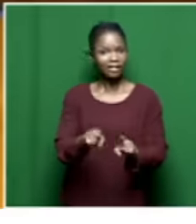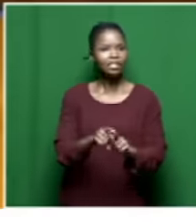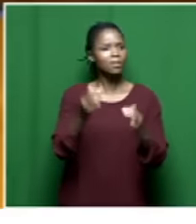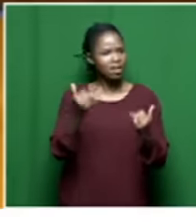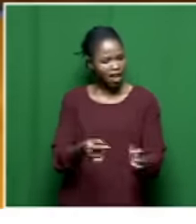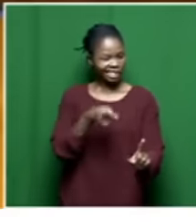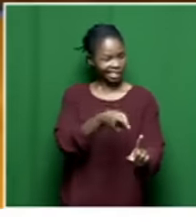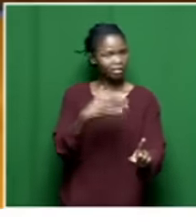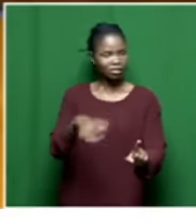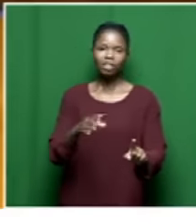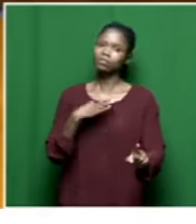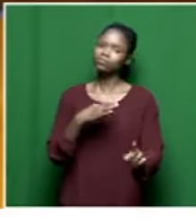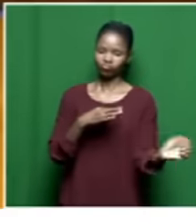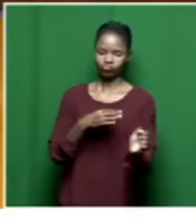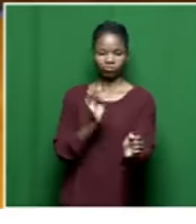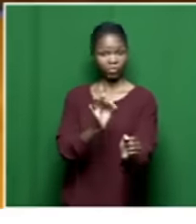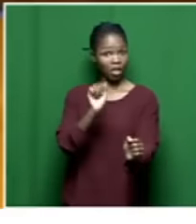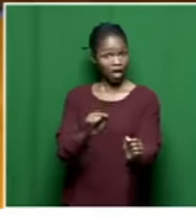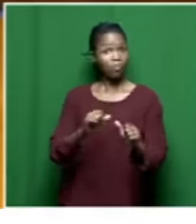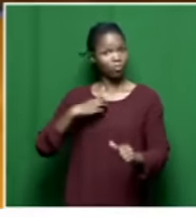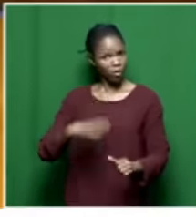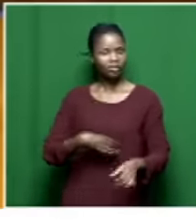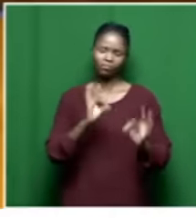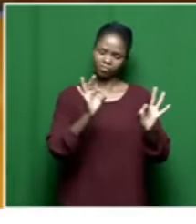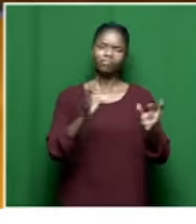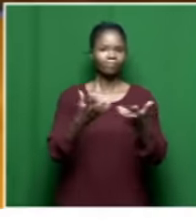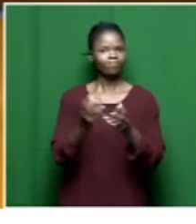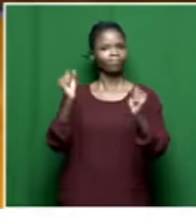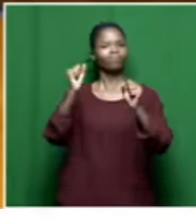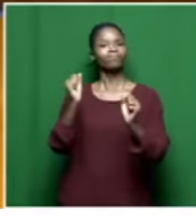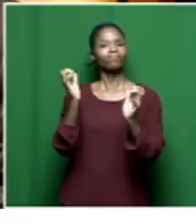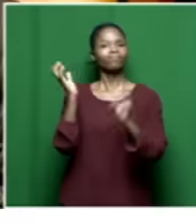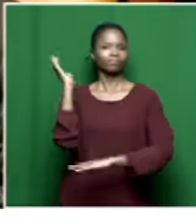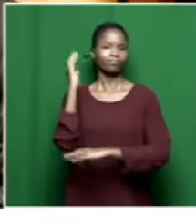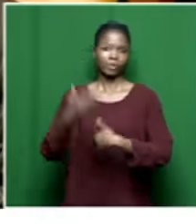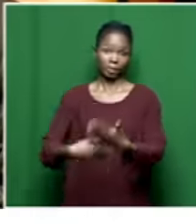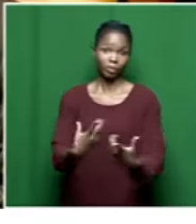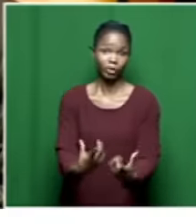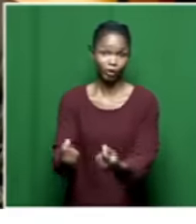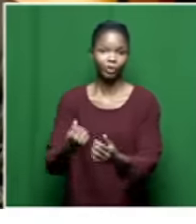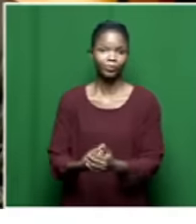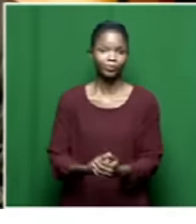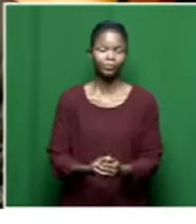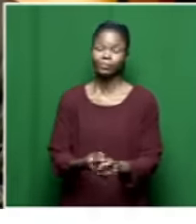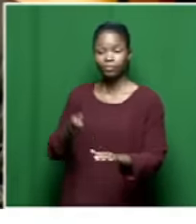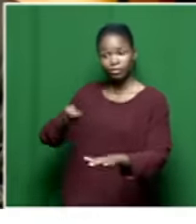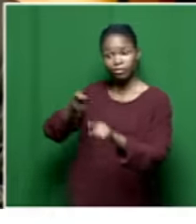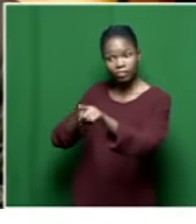you have set is a correct one, and I suggest that we proceed with the business of the house. The Honorable Buthelezi.